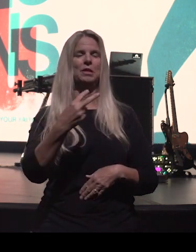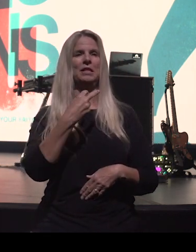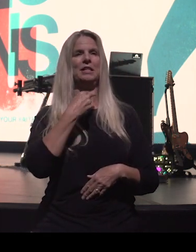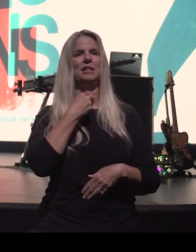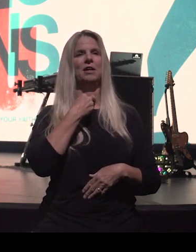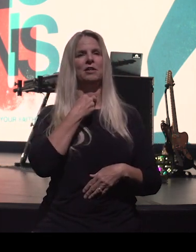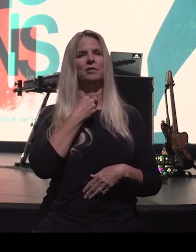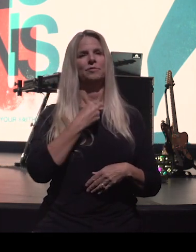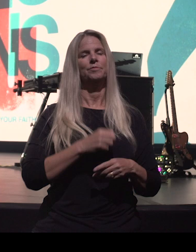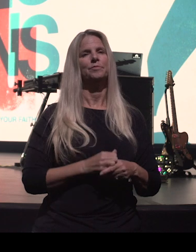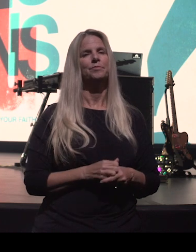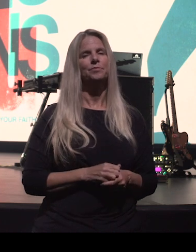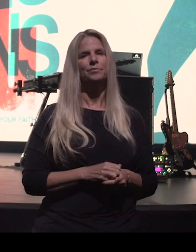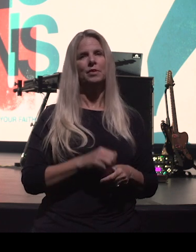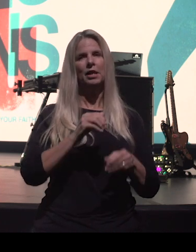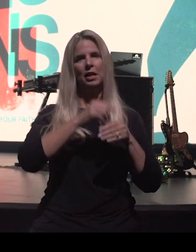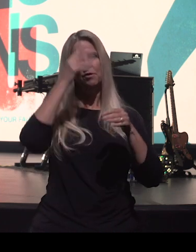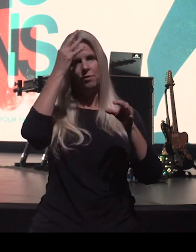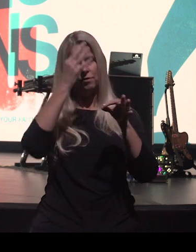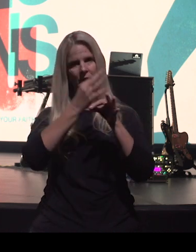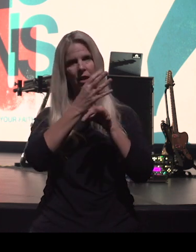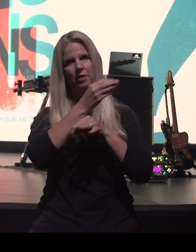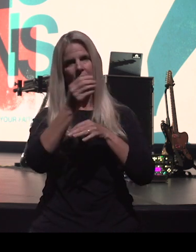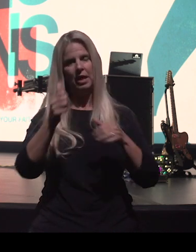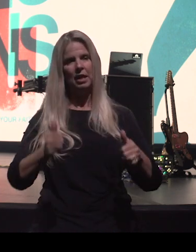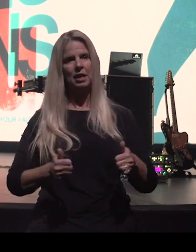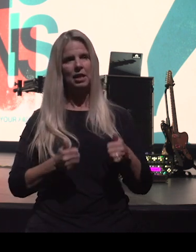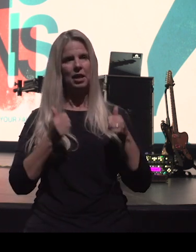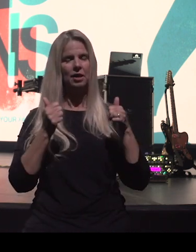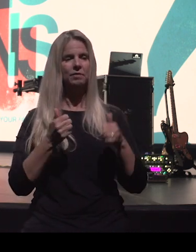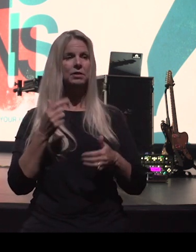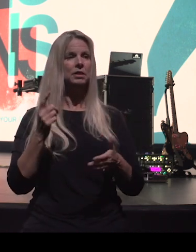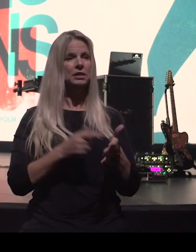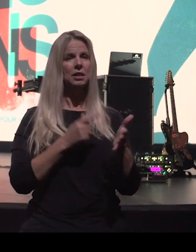I be honest? There's times I don't feel like loving my wife.